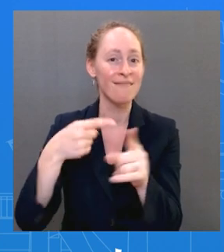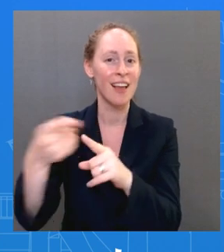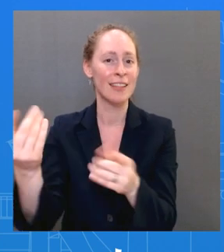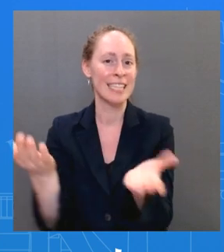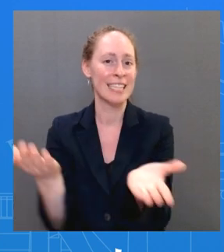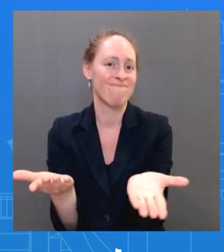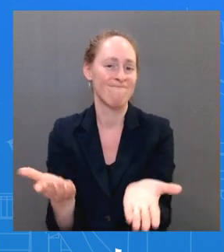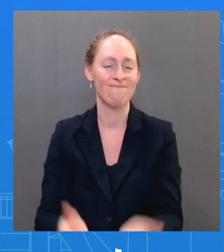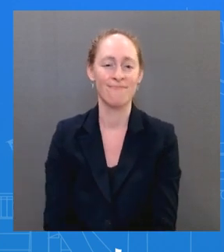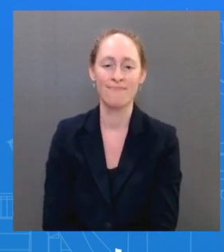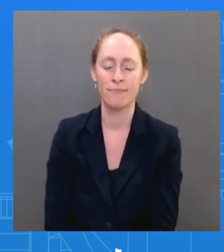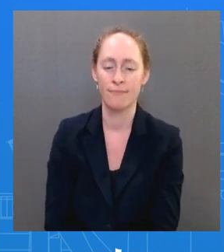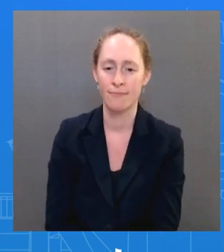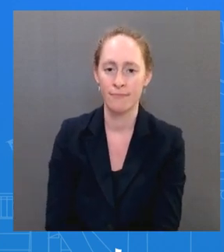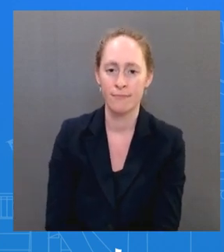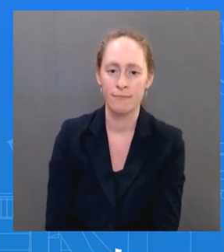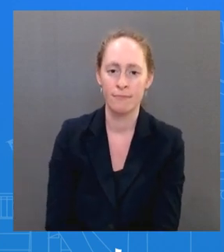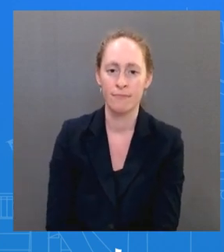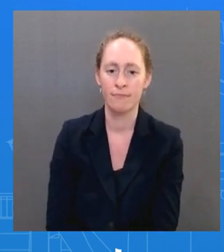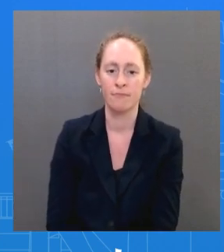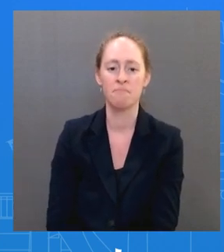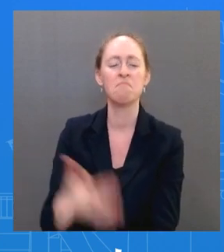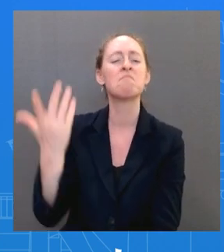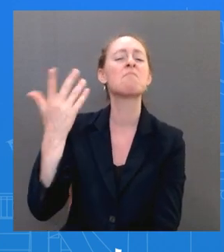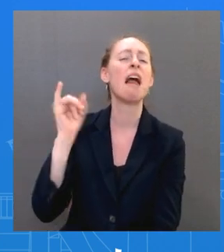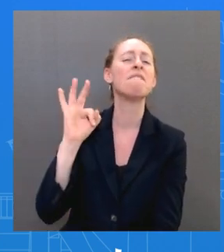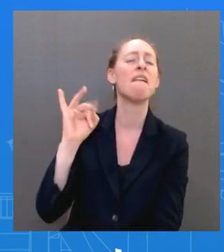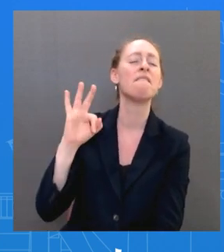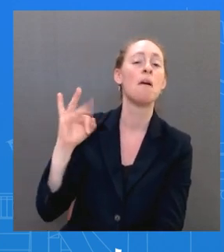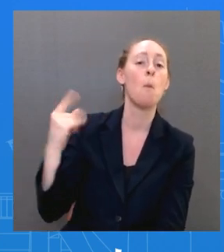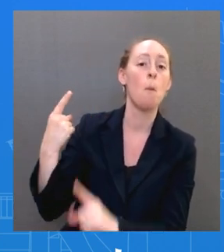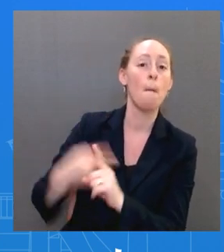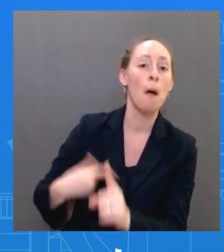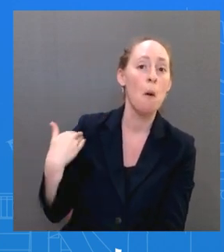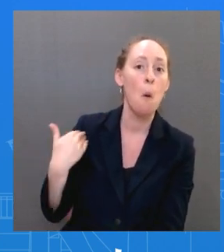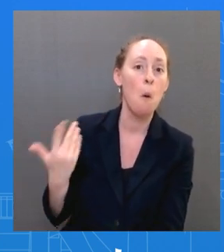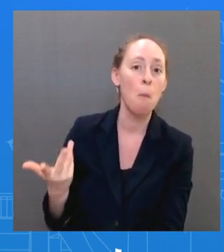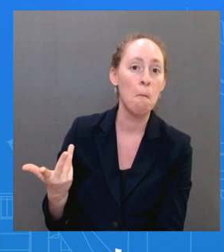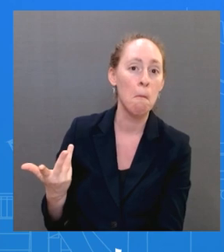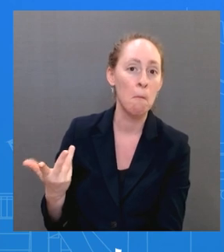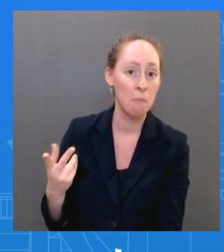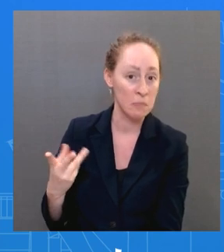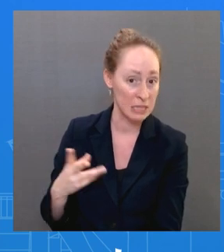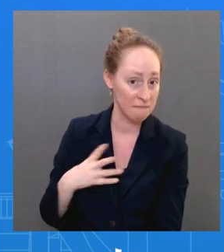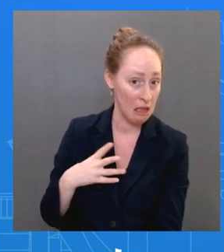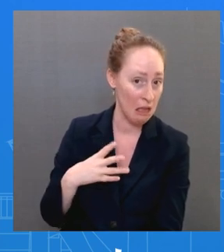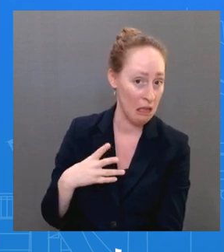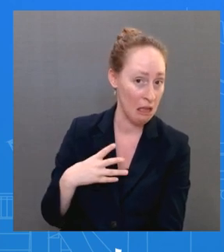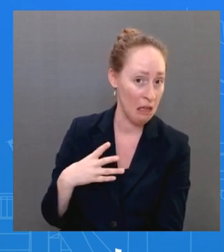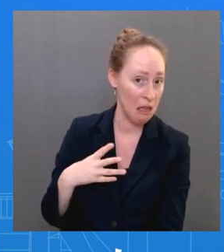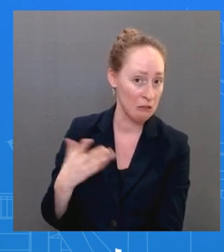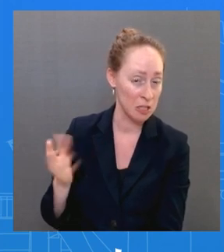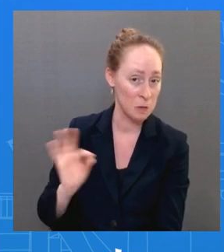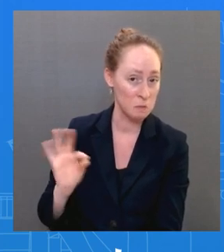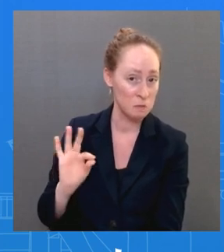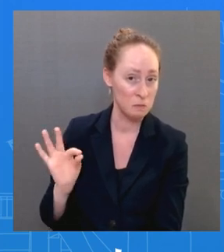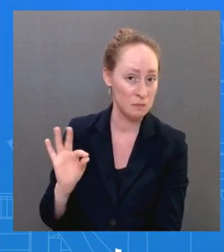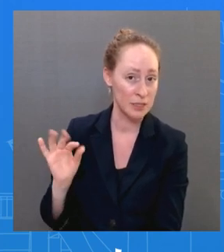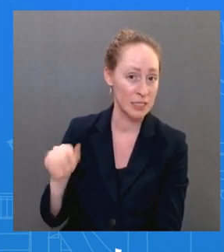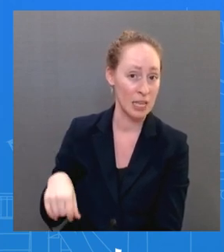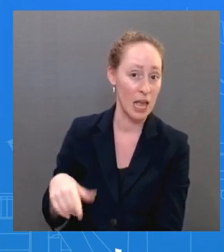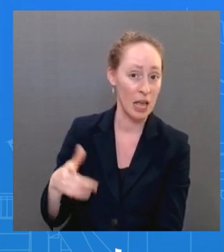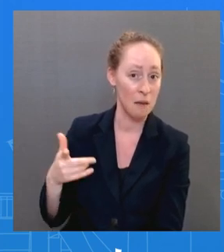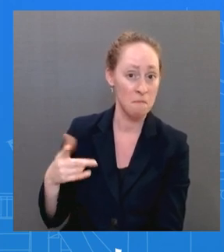recognize it's lower. But for someone who had it a month ago, if it's immune invasive, does that mean you could get it within a month of having that in another case?